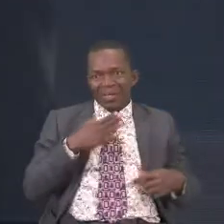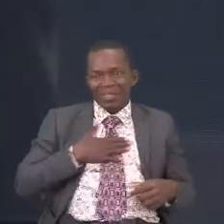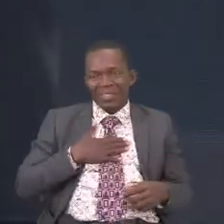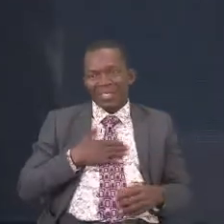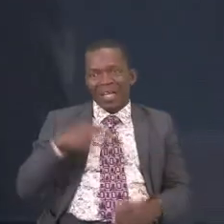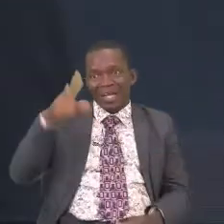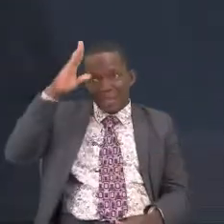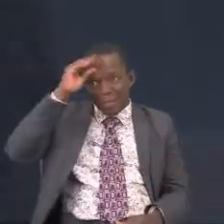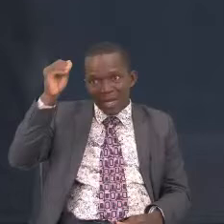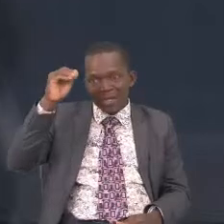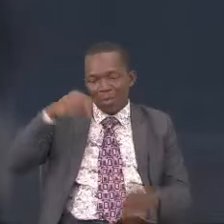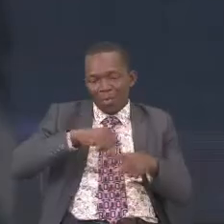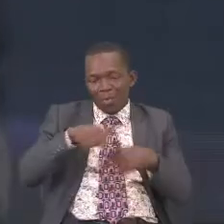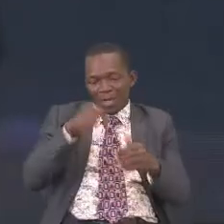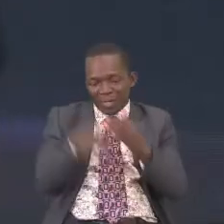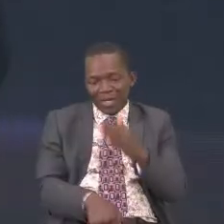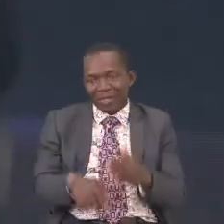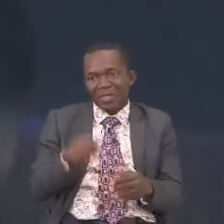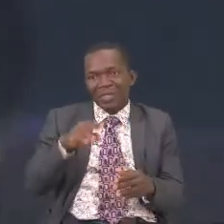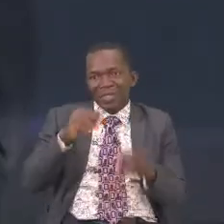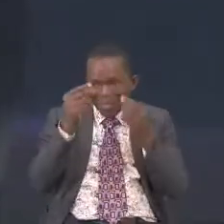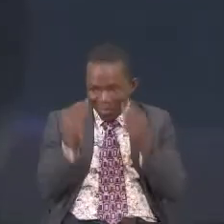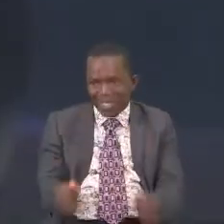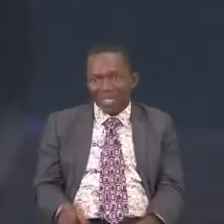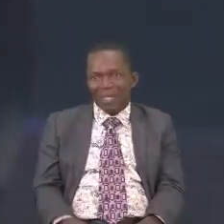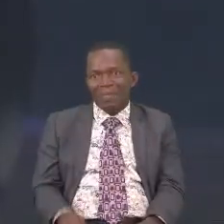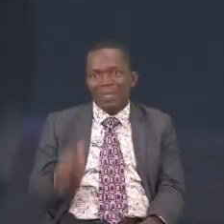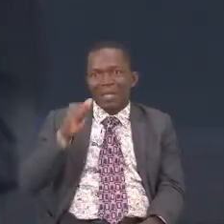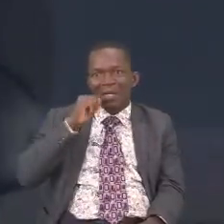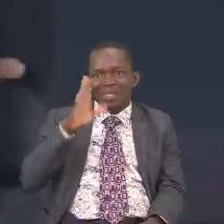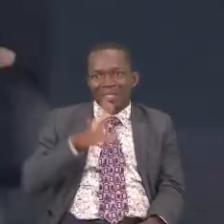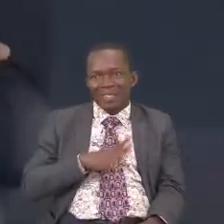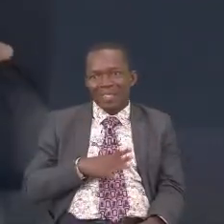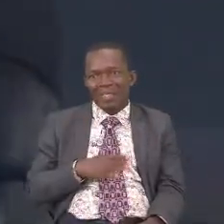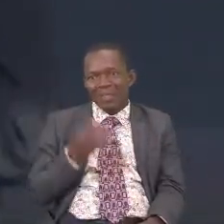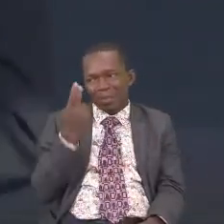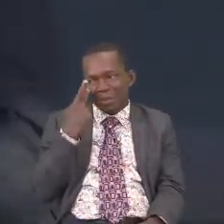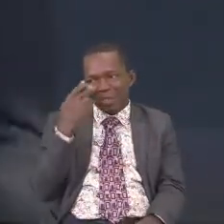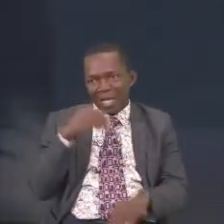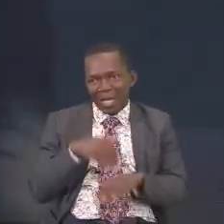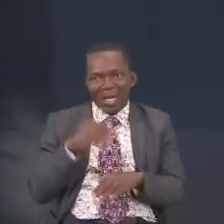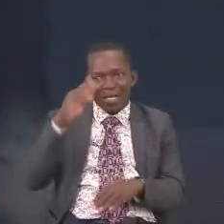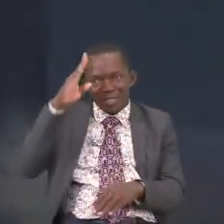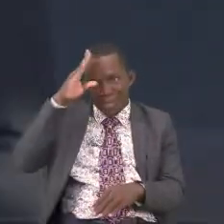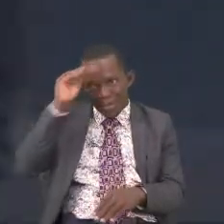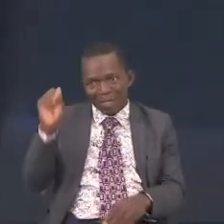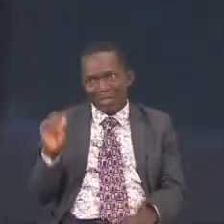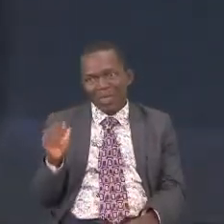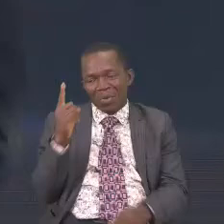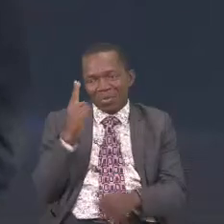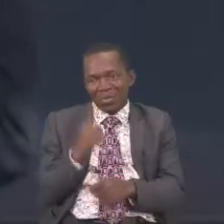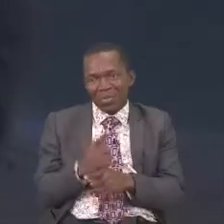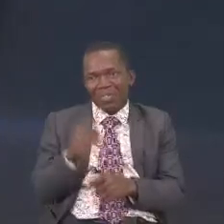immediately. And then the lady stood there, and the fellow, just the hand of that